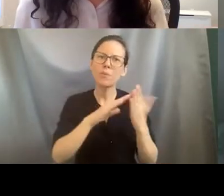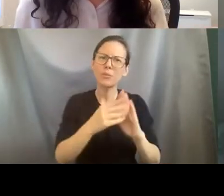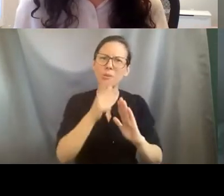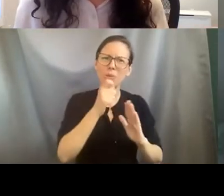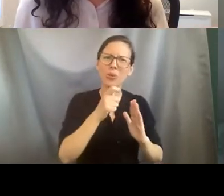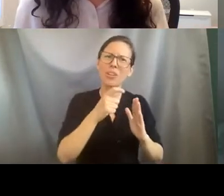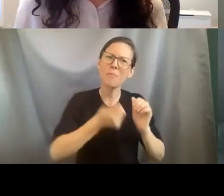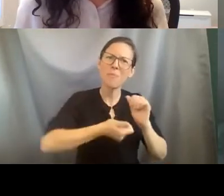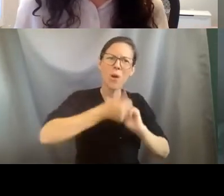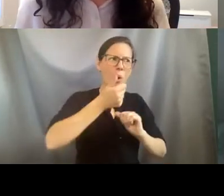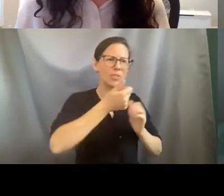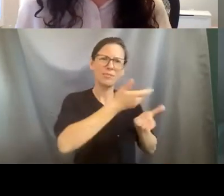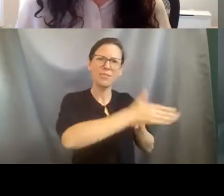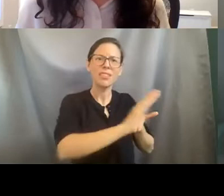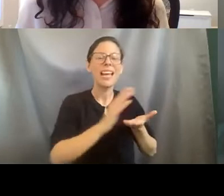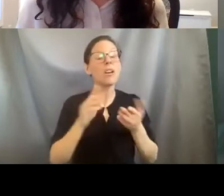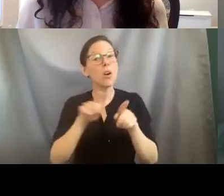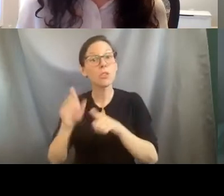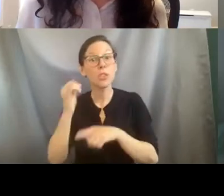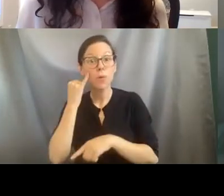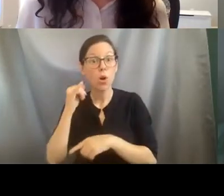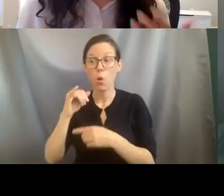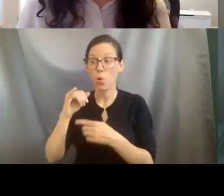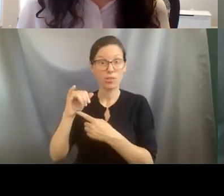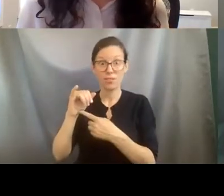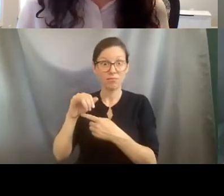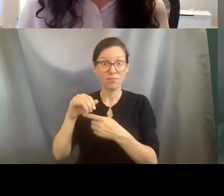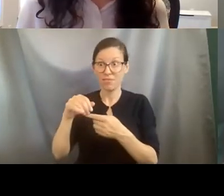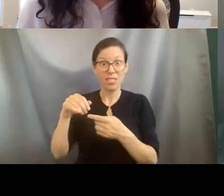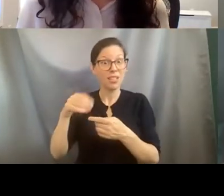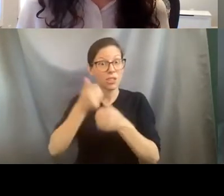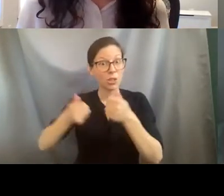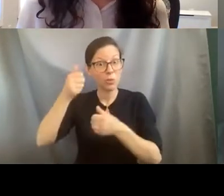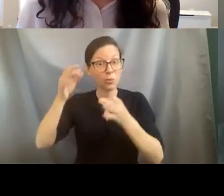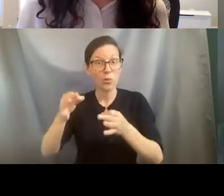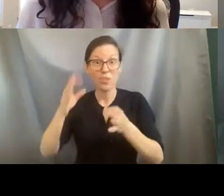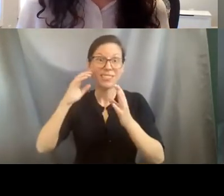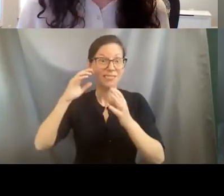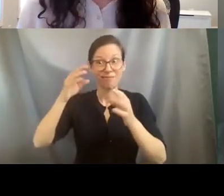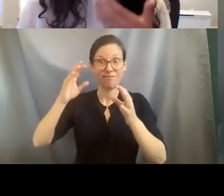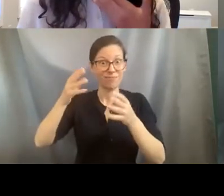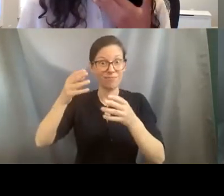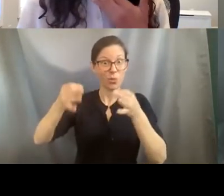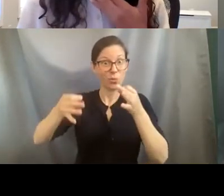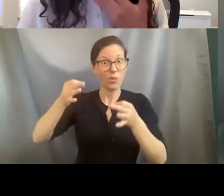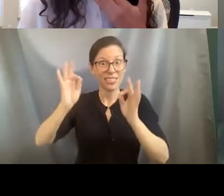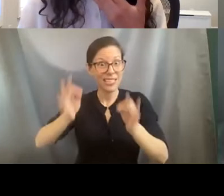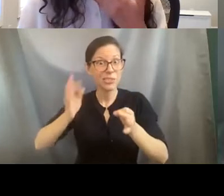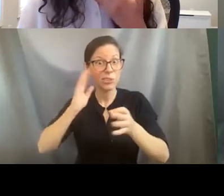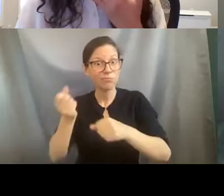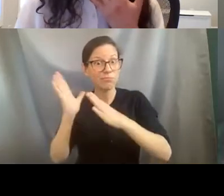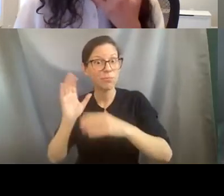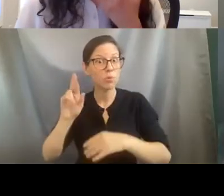what a post-Roe, in the event Roe is overturned, what that means for marginalized communities in Virginia. And